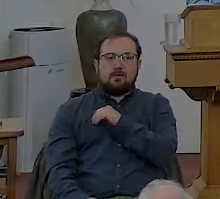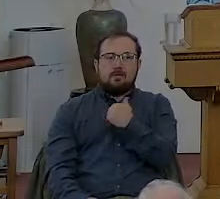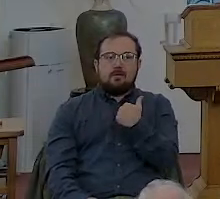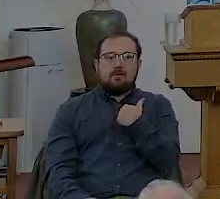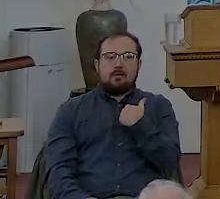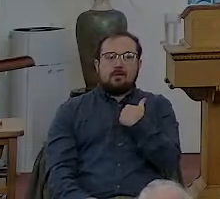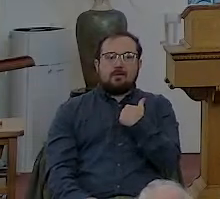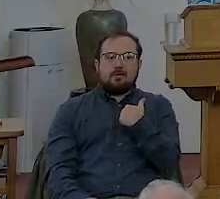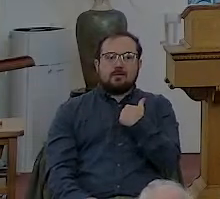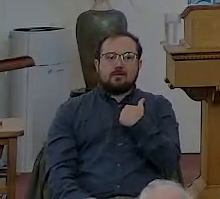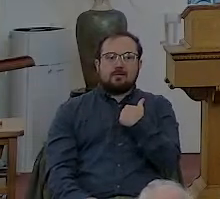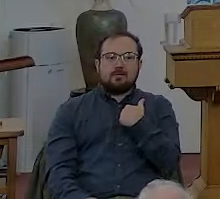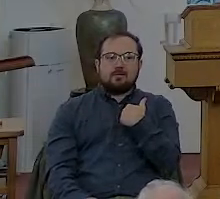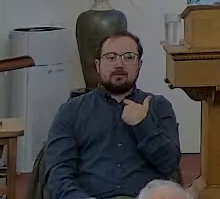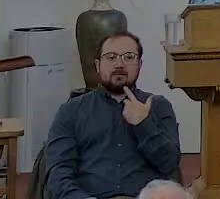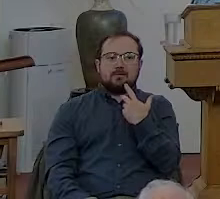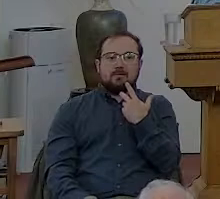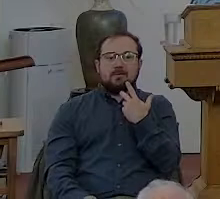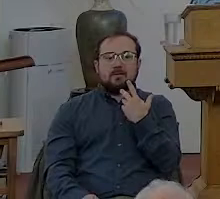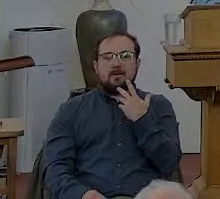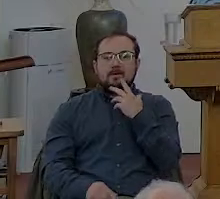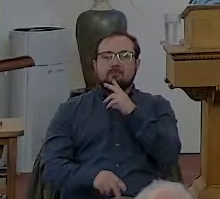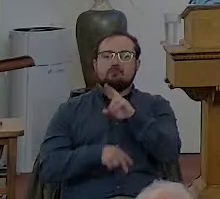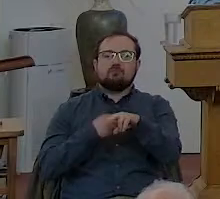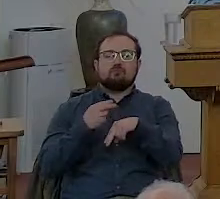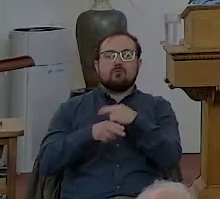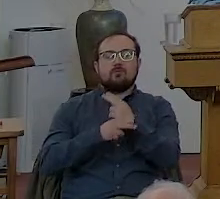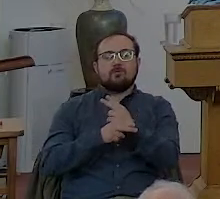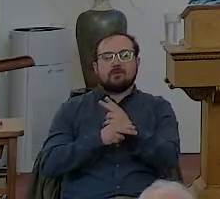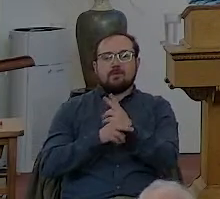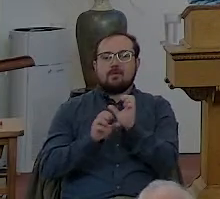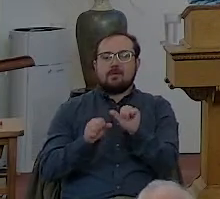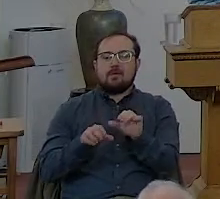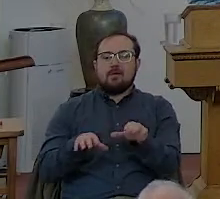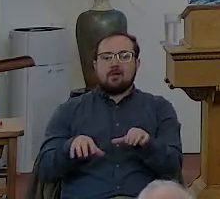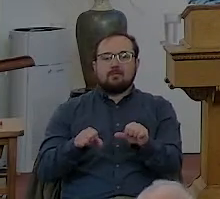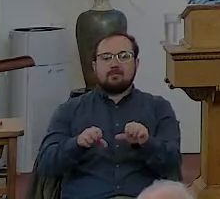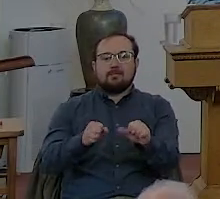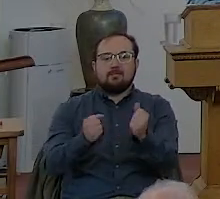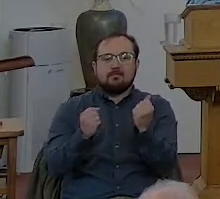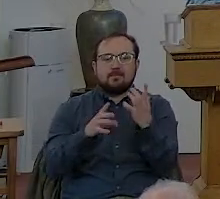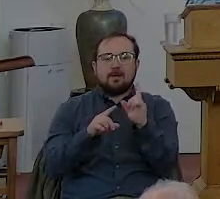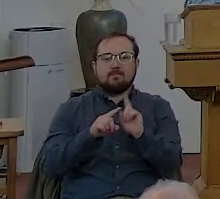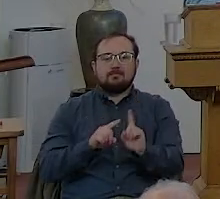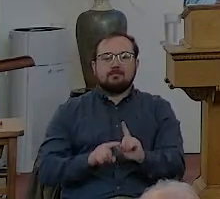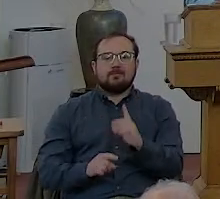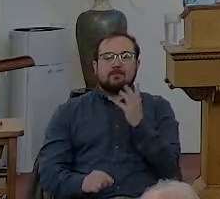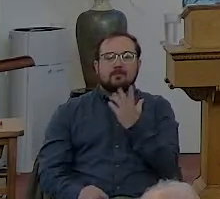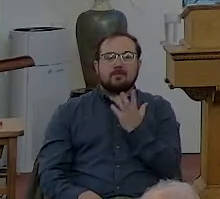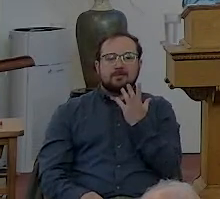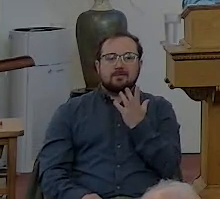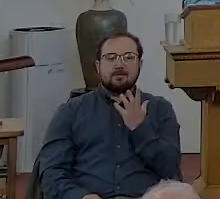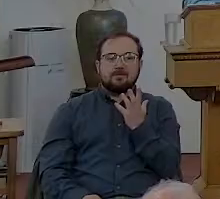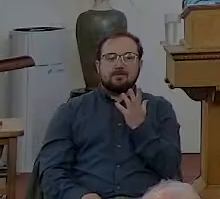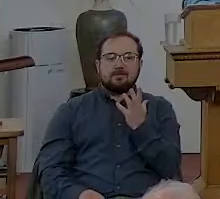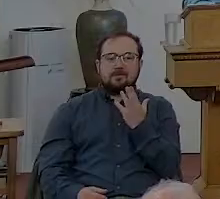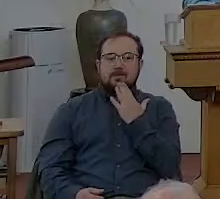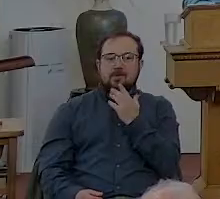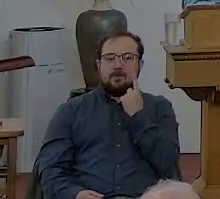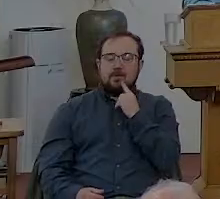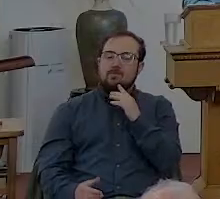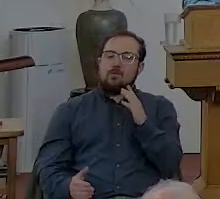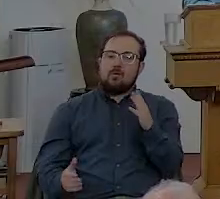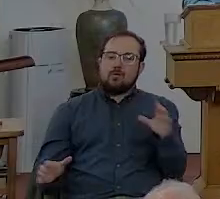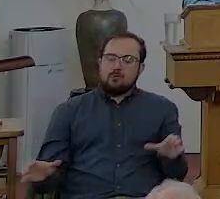of universality that can take on many distinct faces. Thank you for the